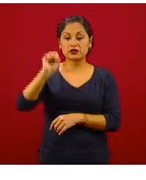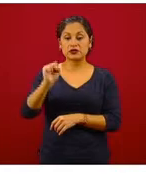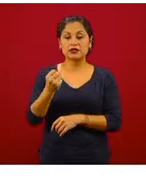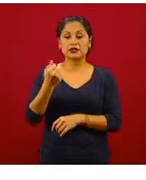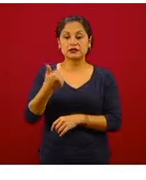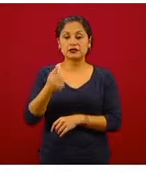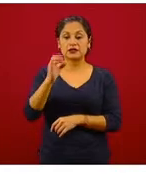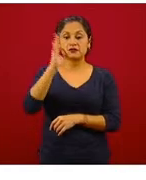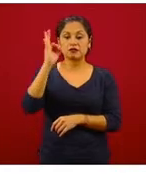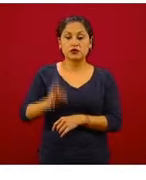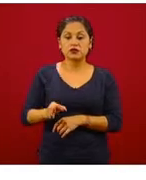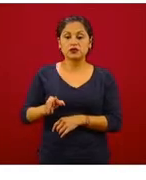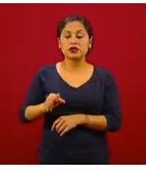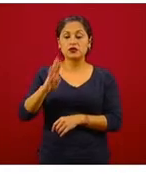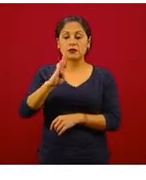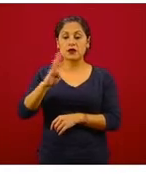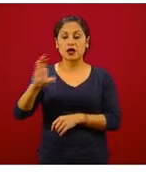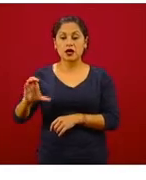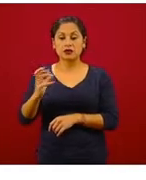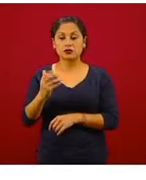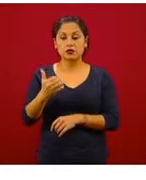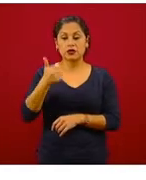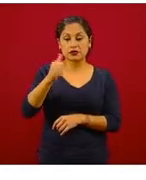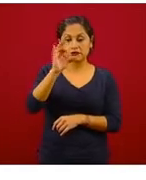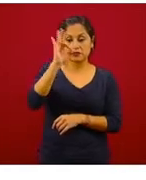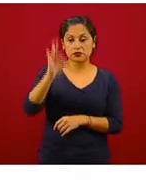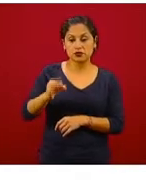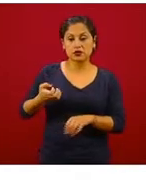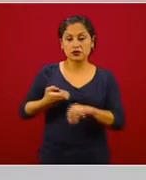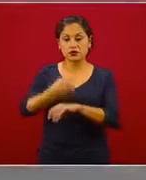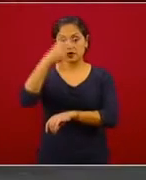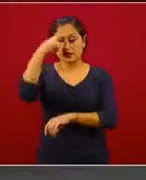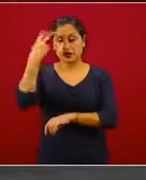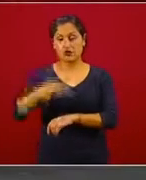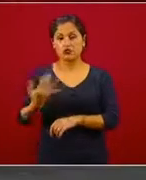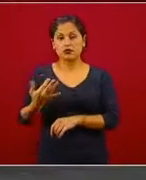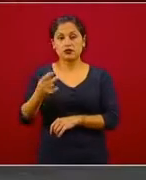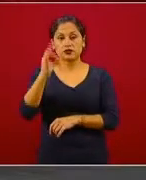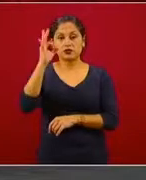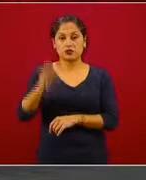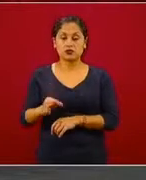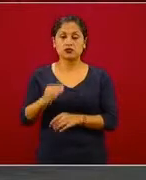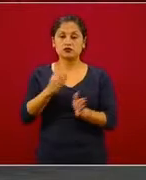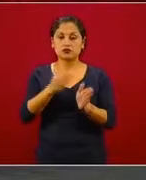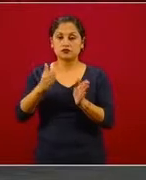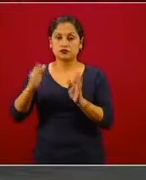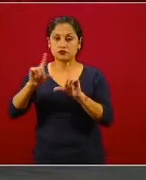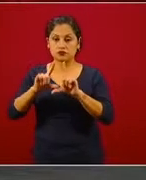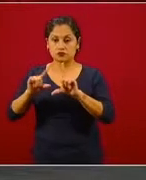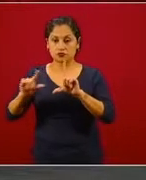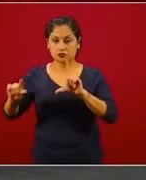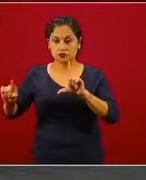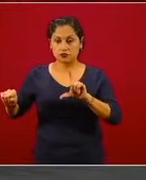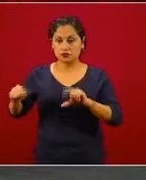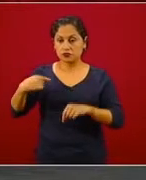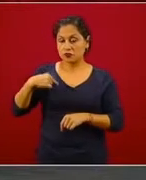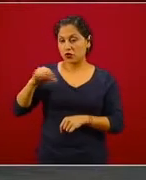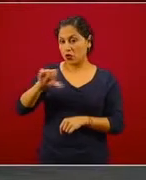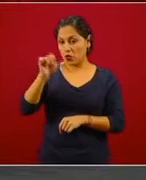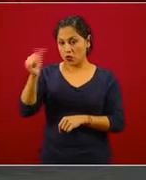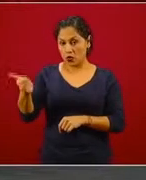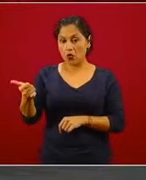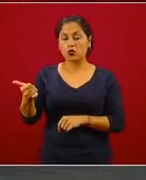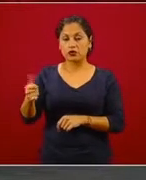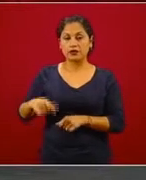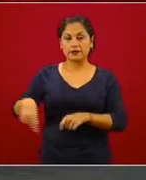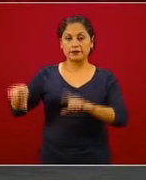66% in Mexico City, followed by Baja California, Mexico, and all the way down. I think that's the last slide.